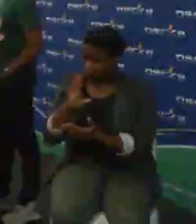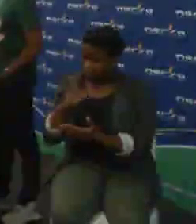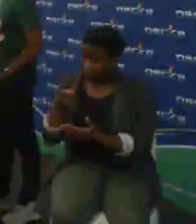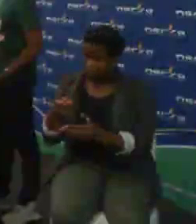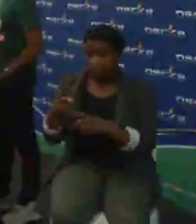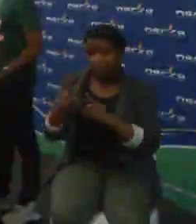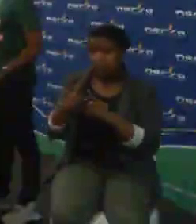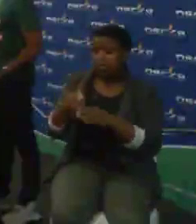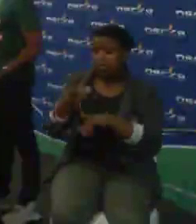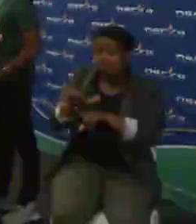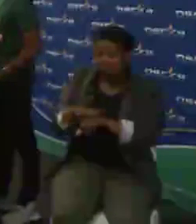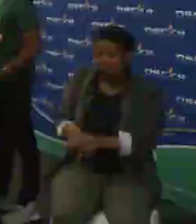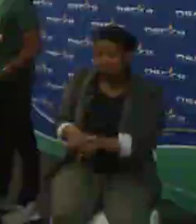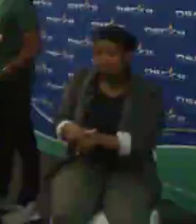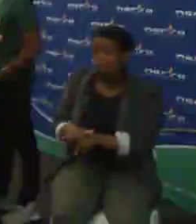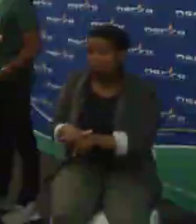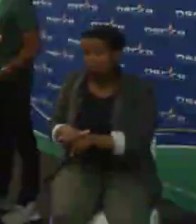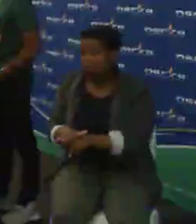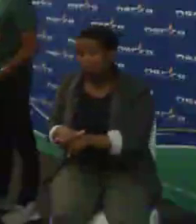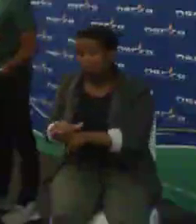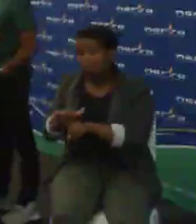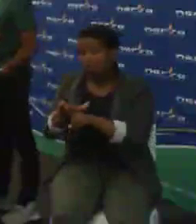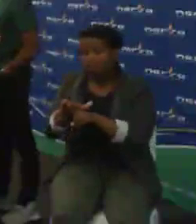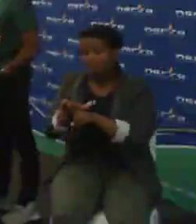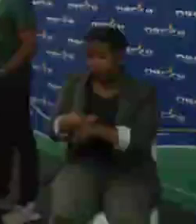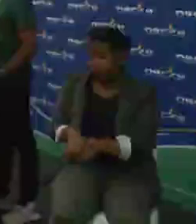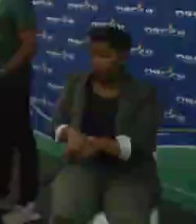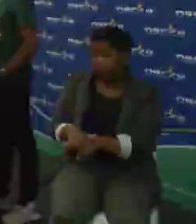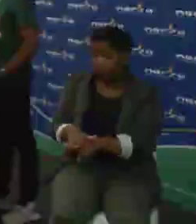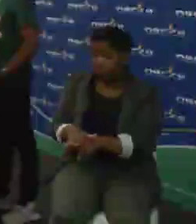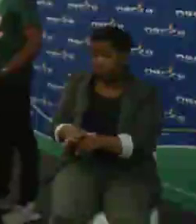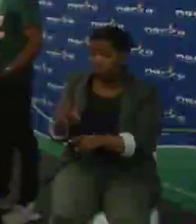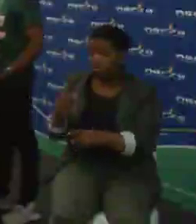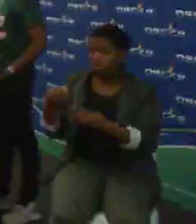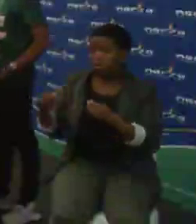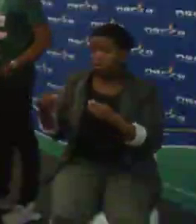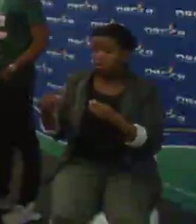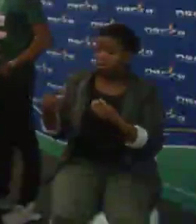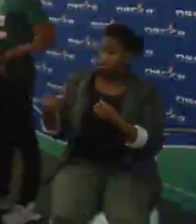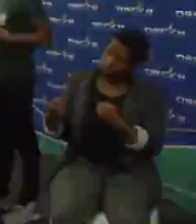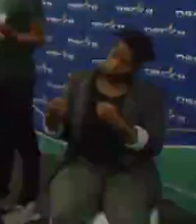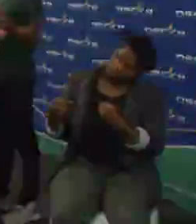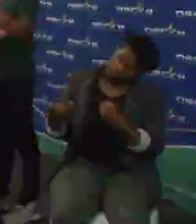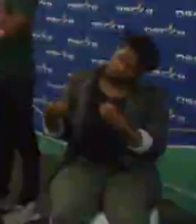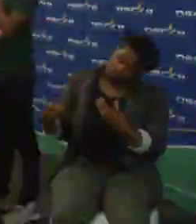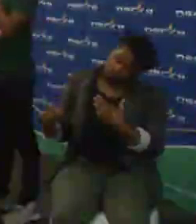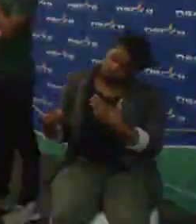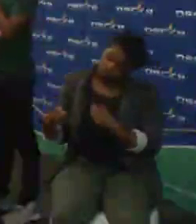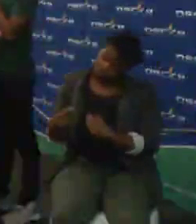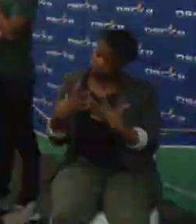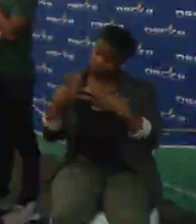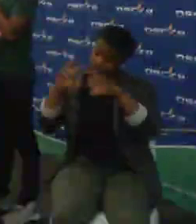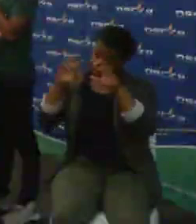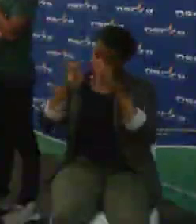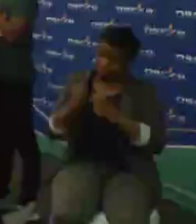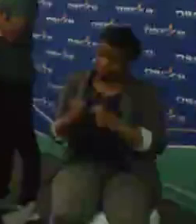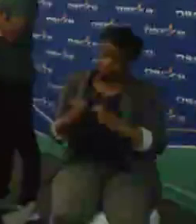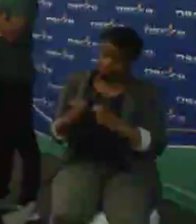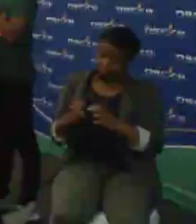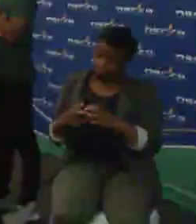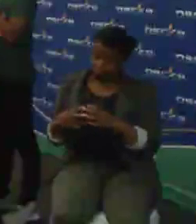about the fossil fuel produced electricity and not the renewably